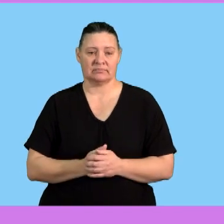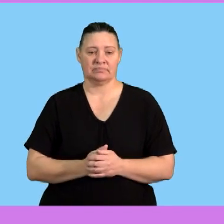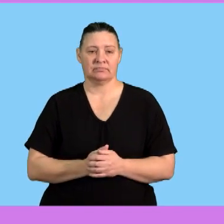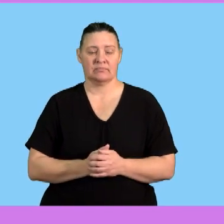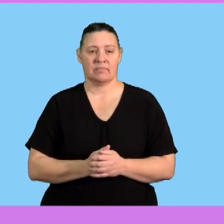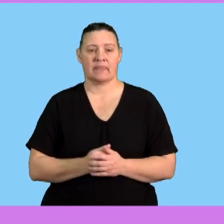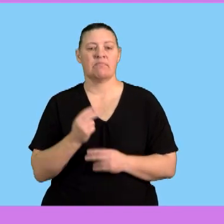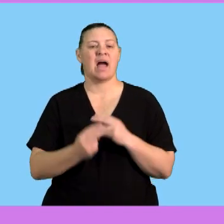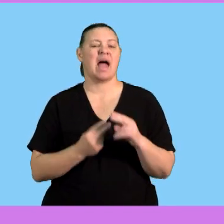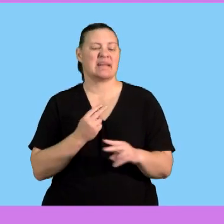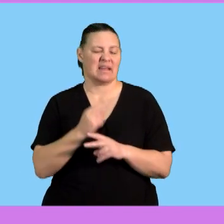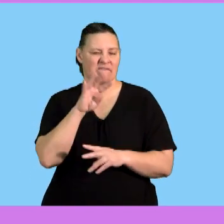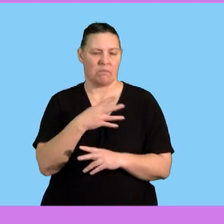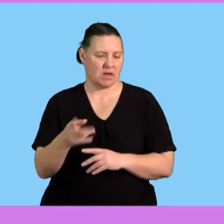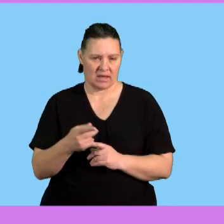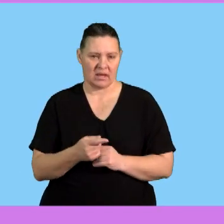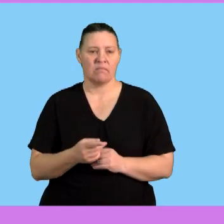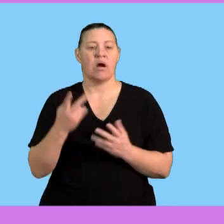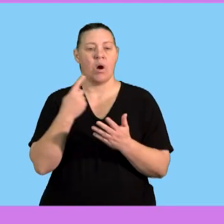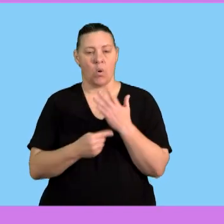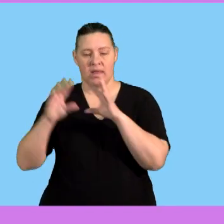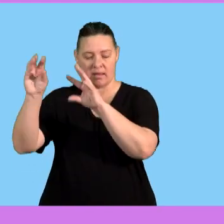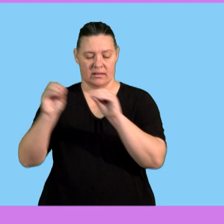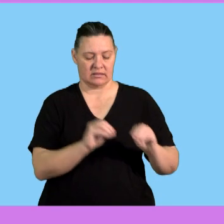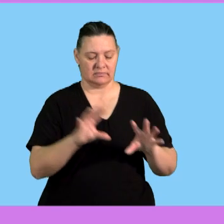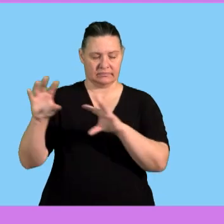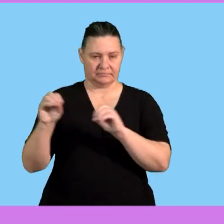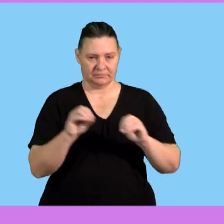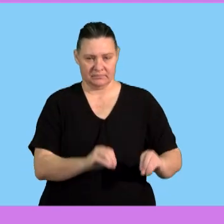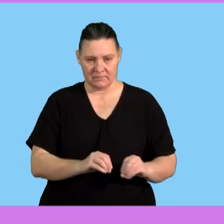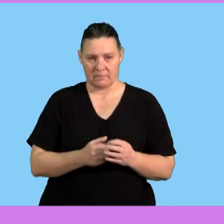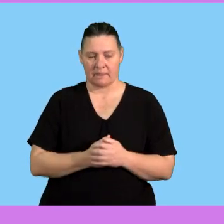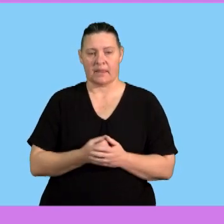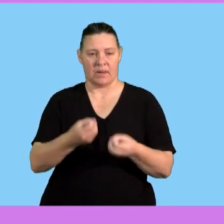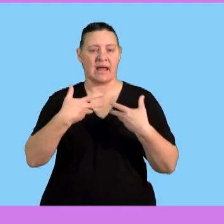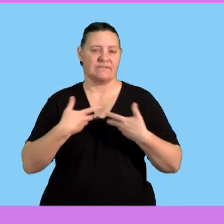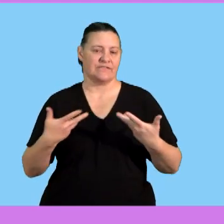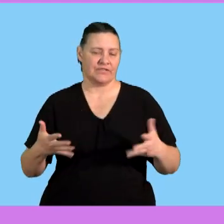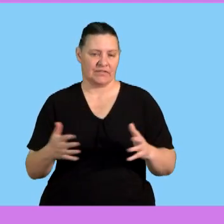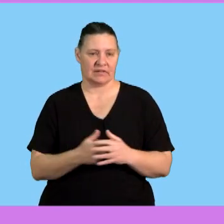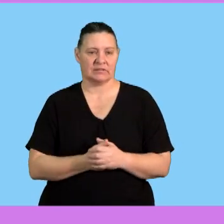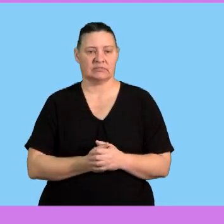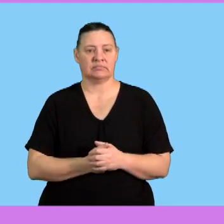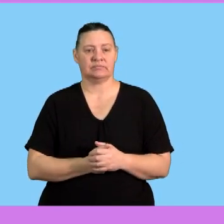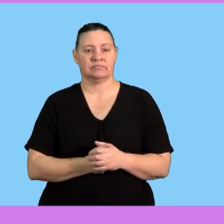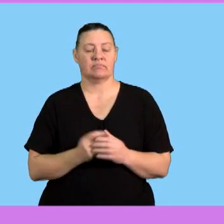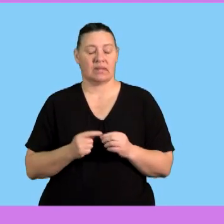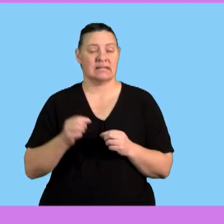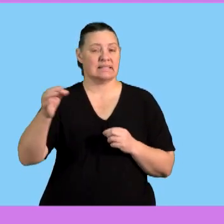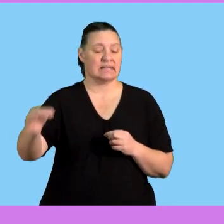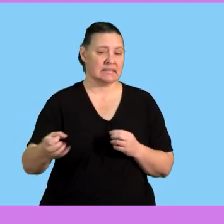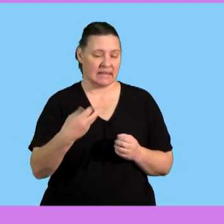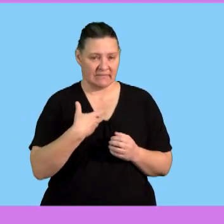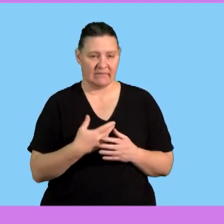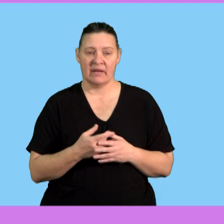not going to repeat the formula. I'm only going to substitute what is given to me. So I'm given a distance. Remember,